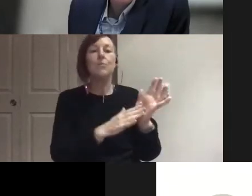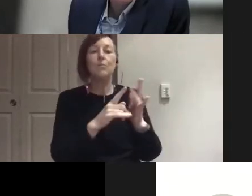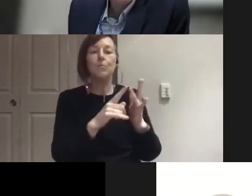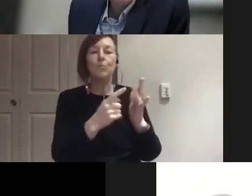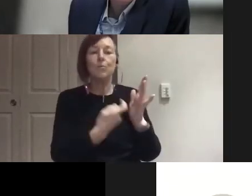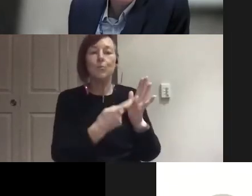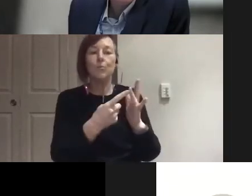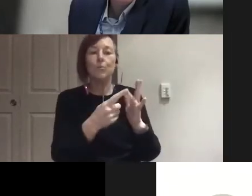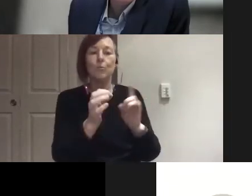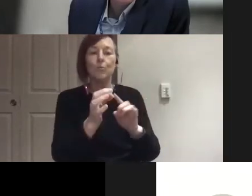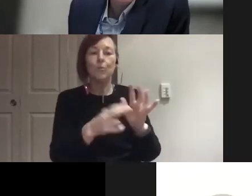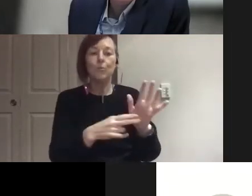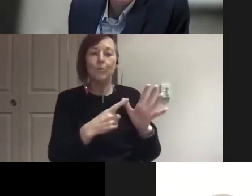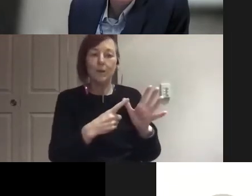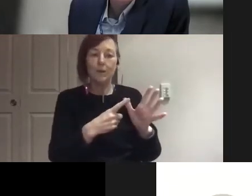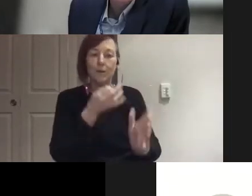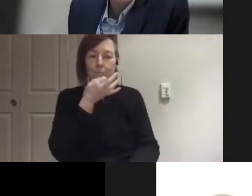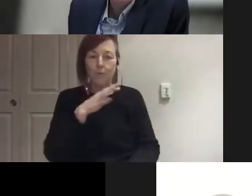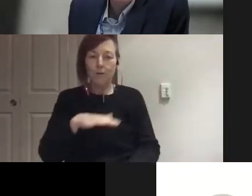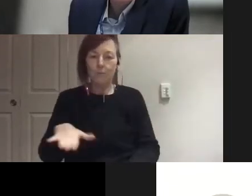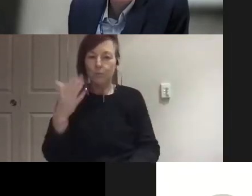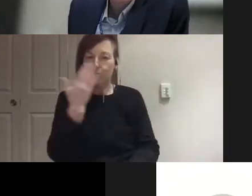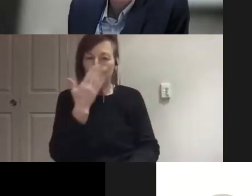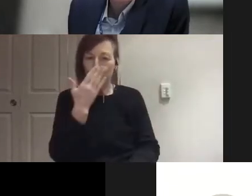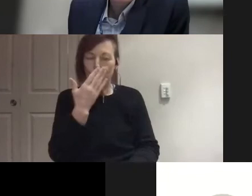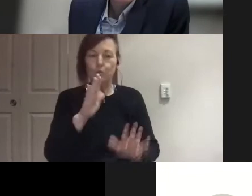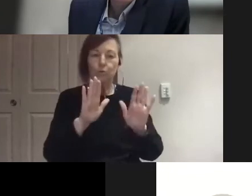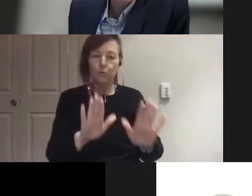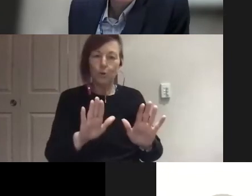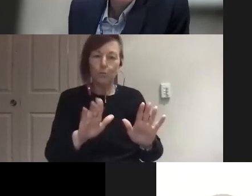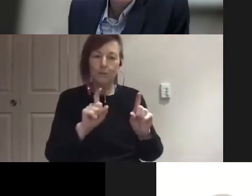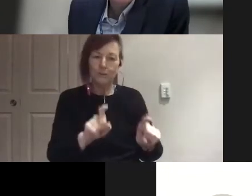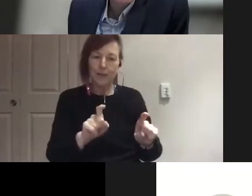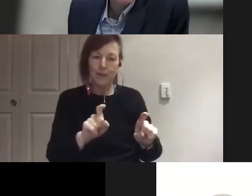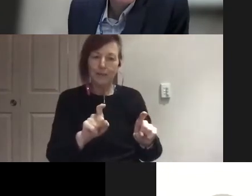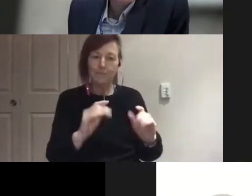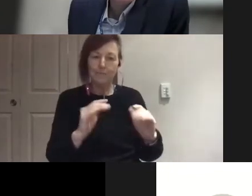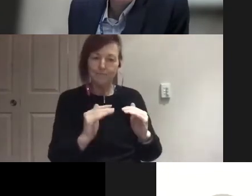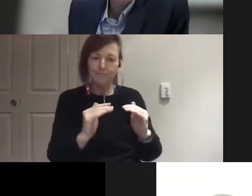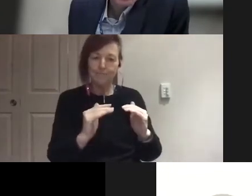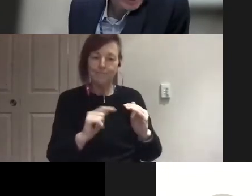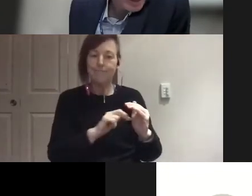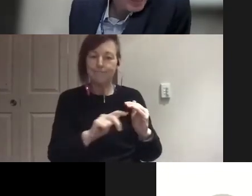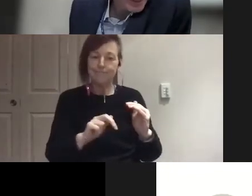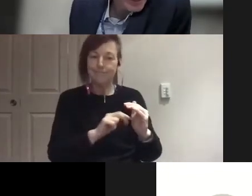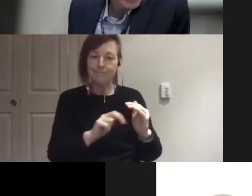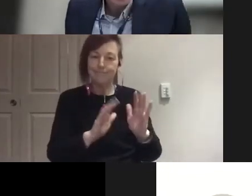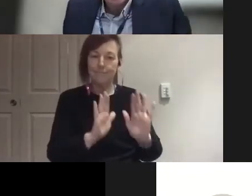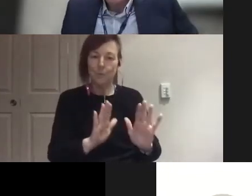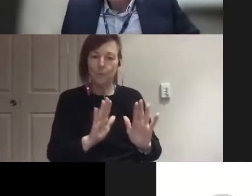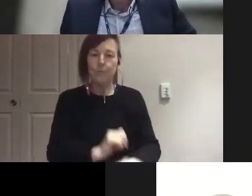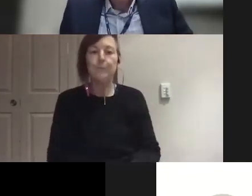stay at this stage until we get some more information. I think I did see a question there before